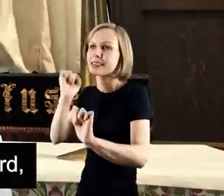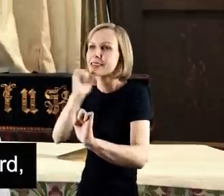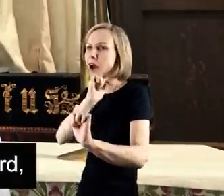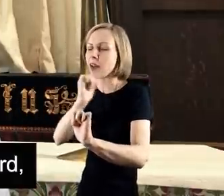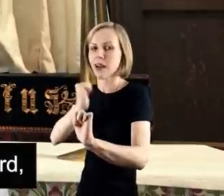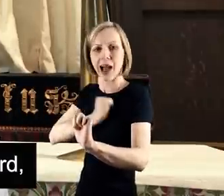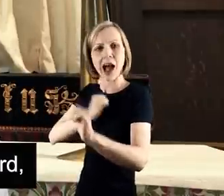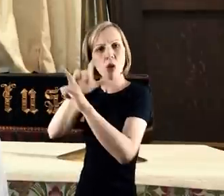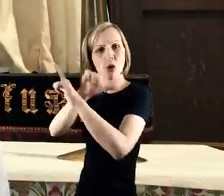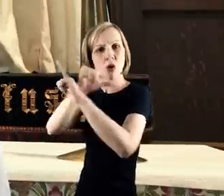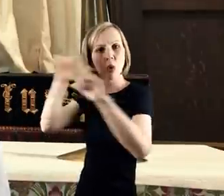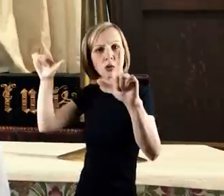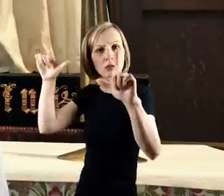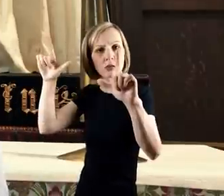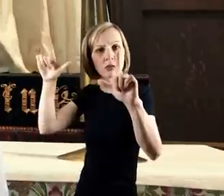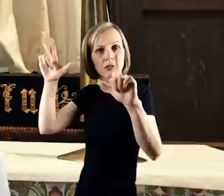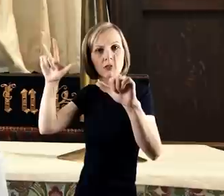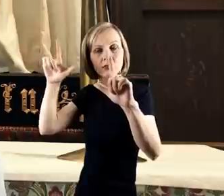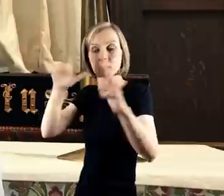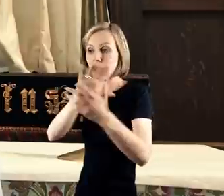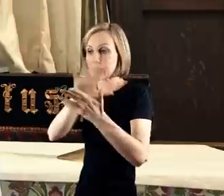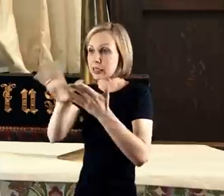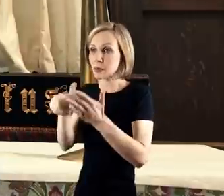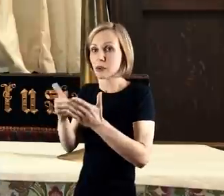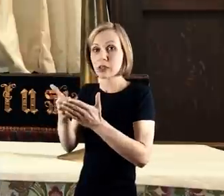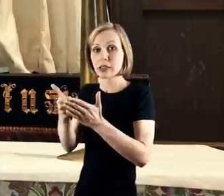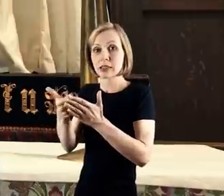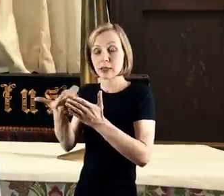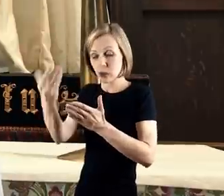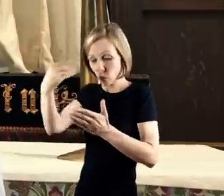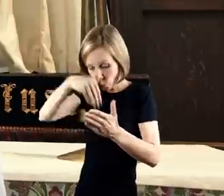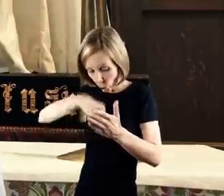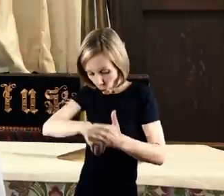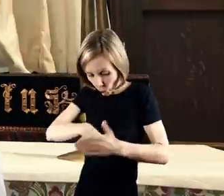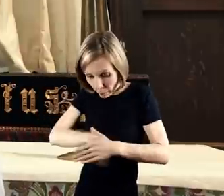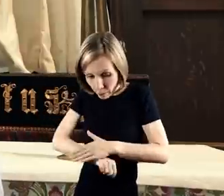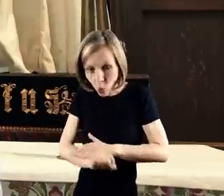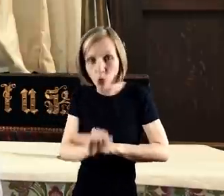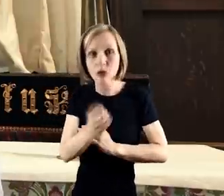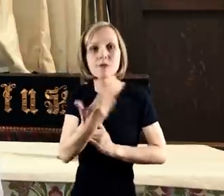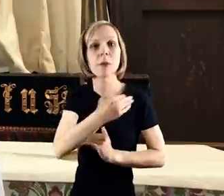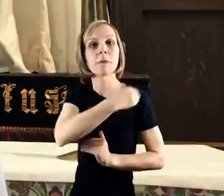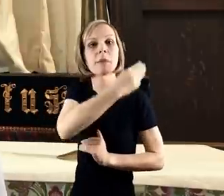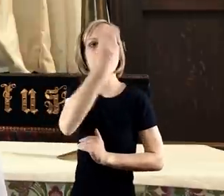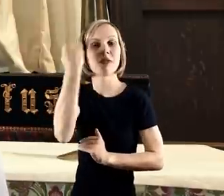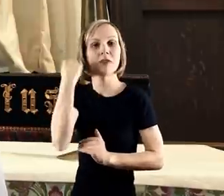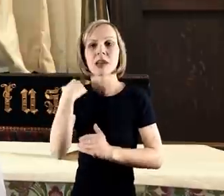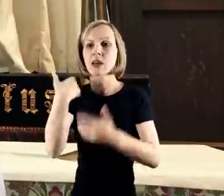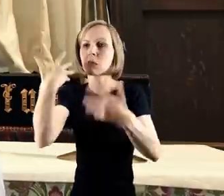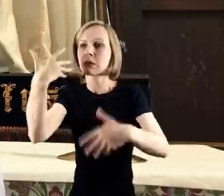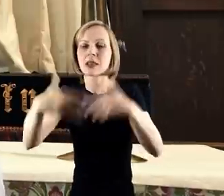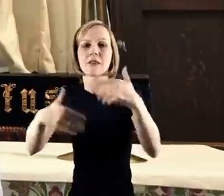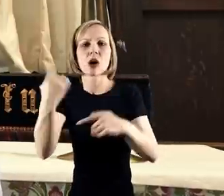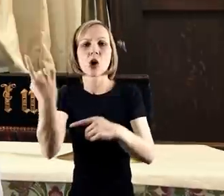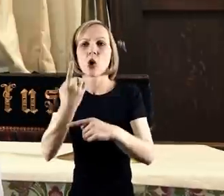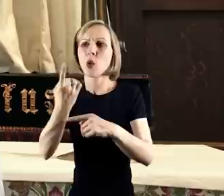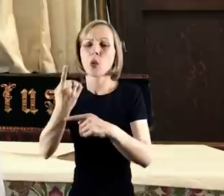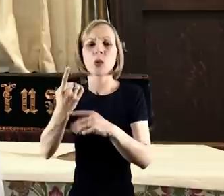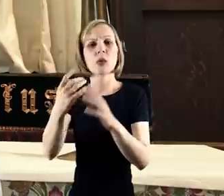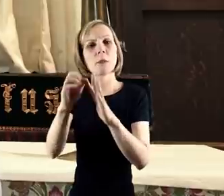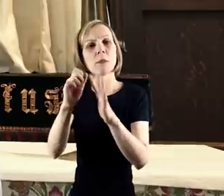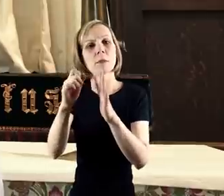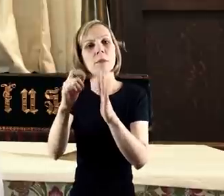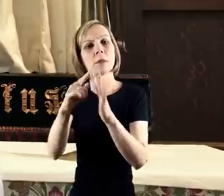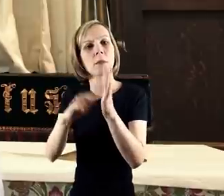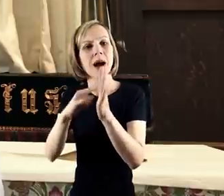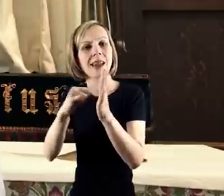Son, our Lord, who was conceived by the Holy Spirit, born of the Virgin Mary, suffered under Pontius Pilate,